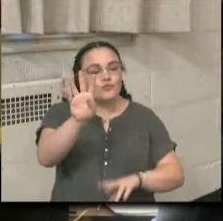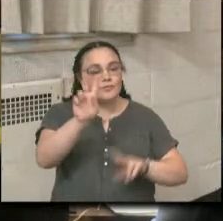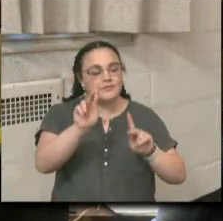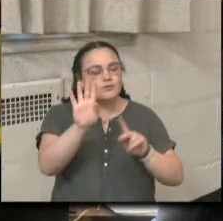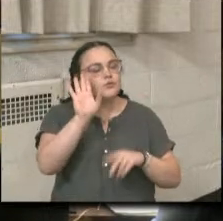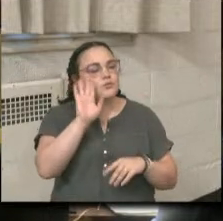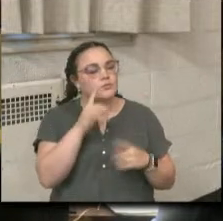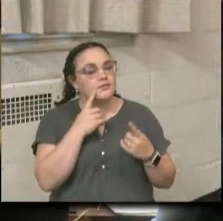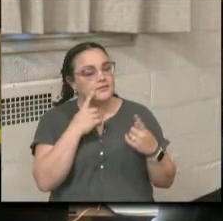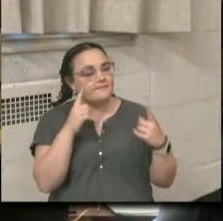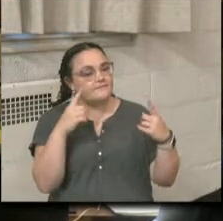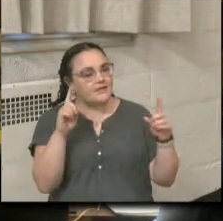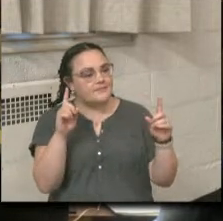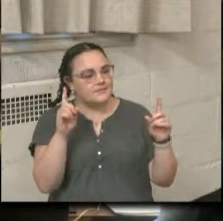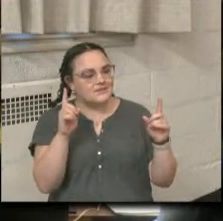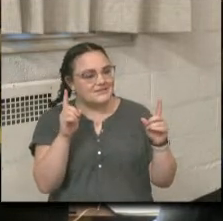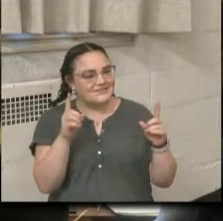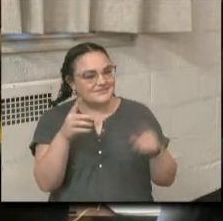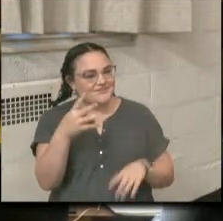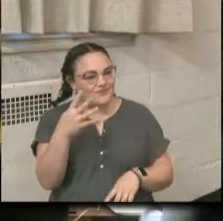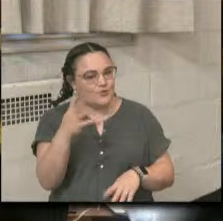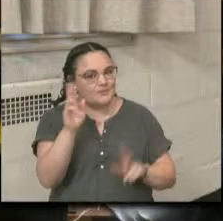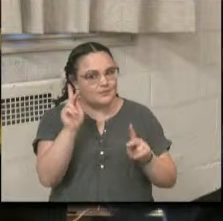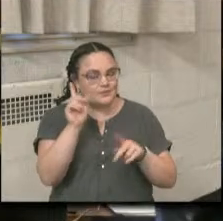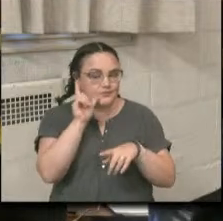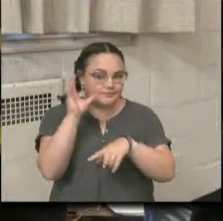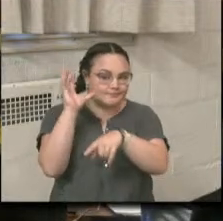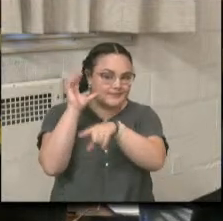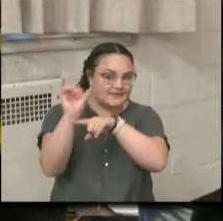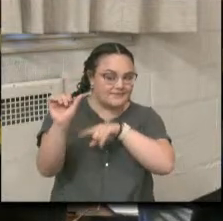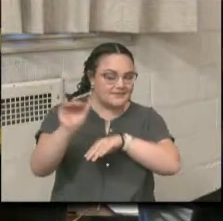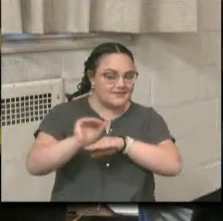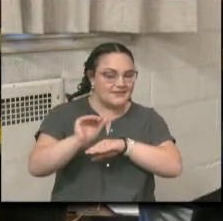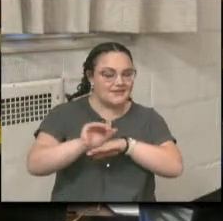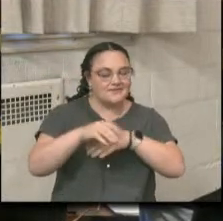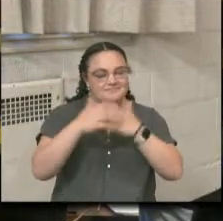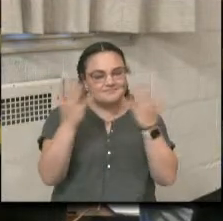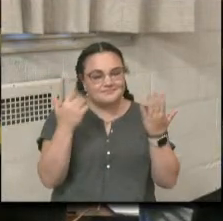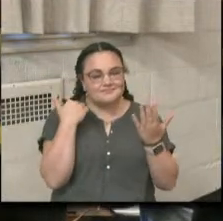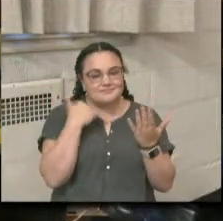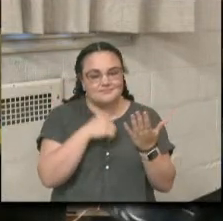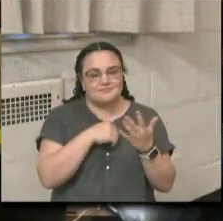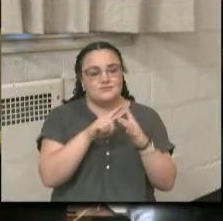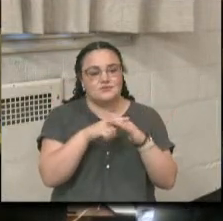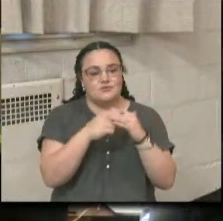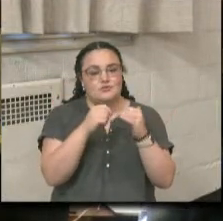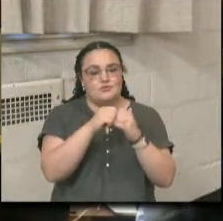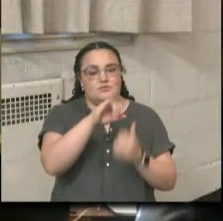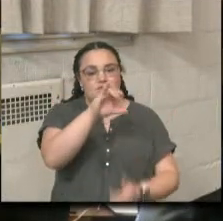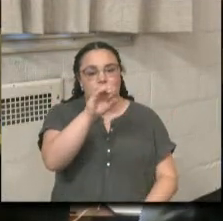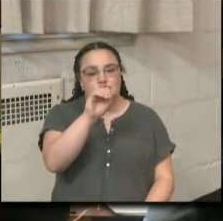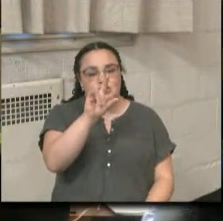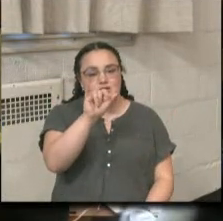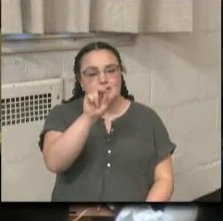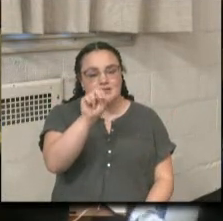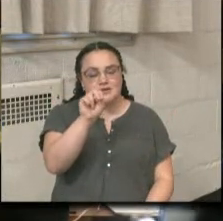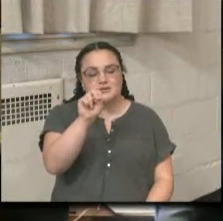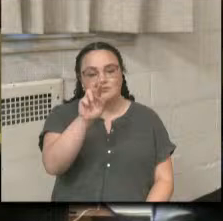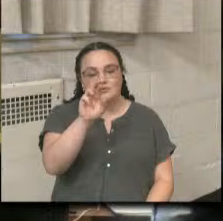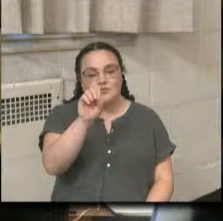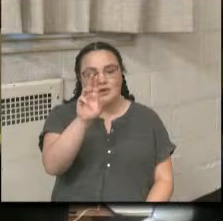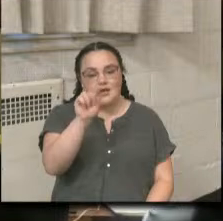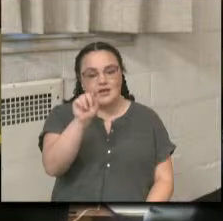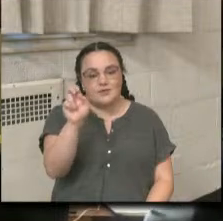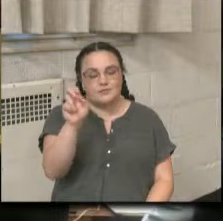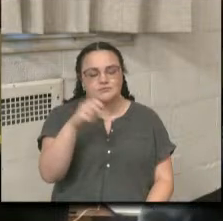famous four who are leaving us tonight and have given so much impact. We're going to get started with Ms. Jocelyn Rout. Thank you. Thank